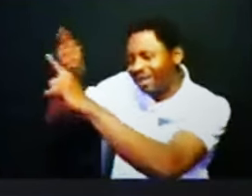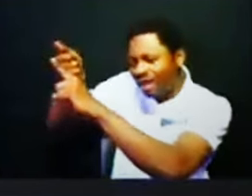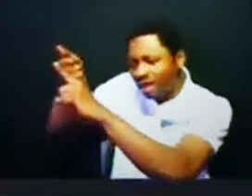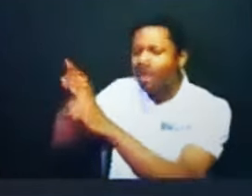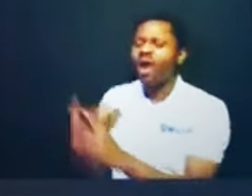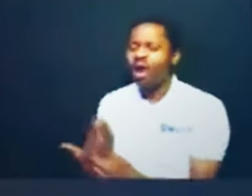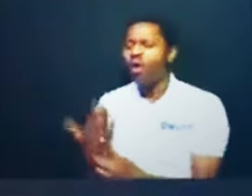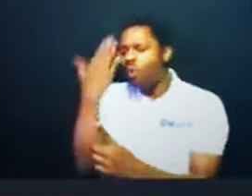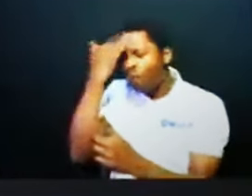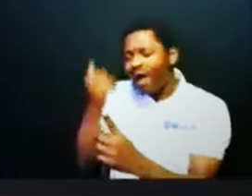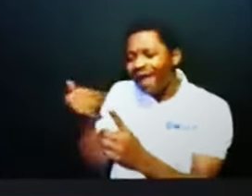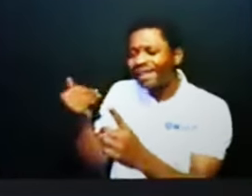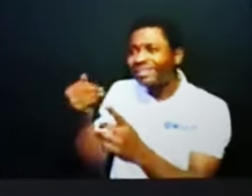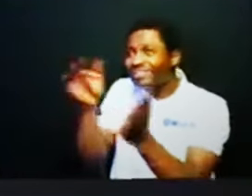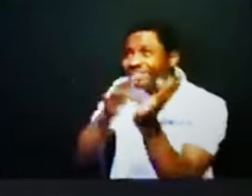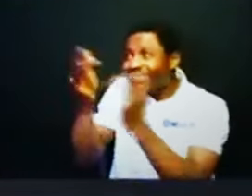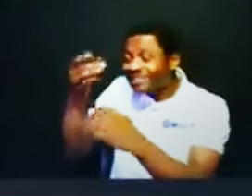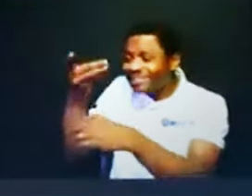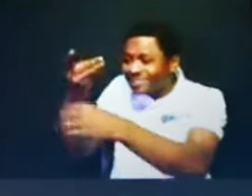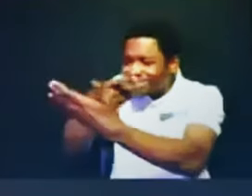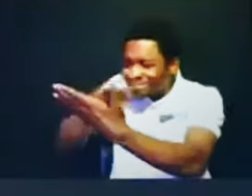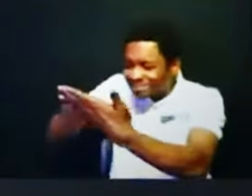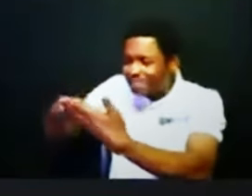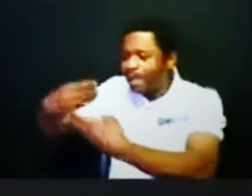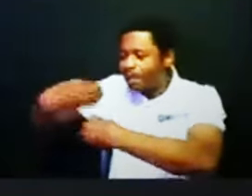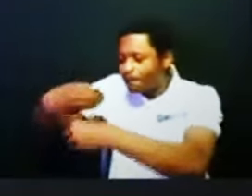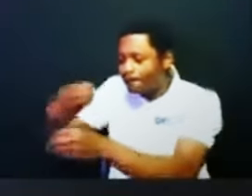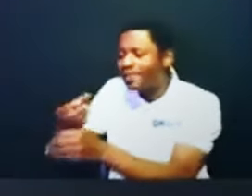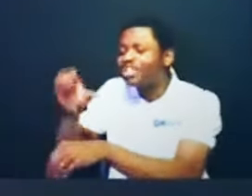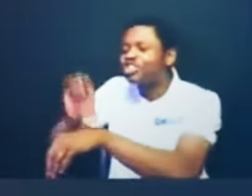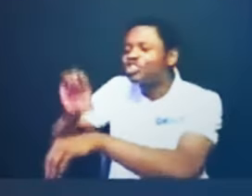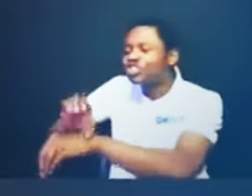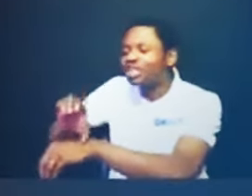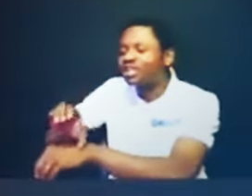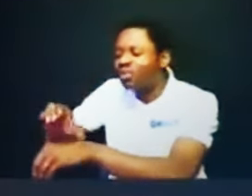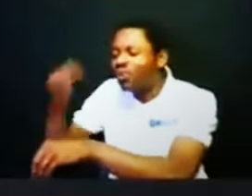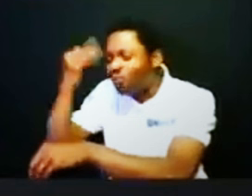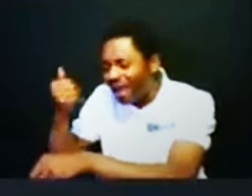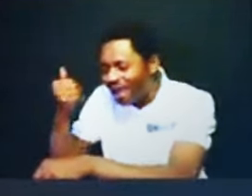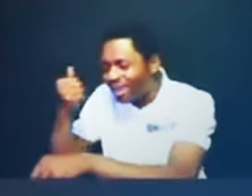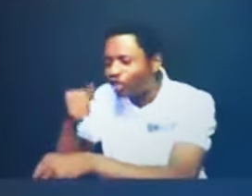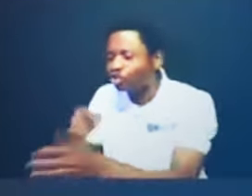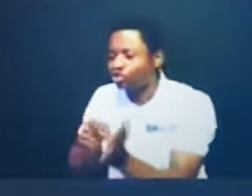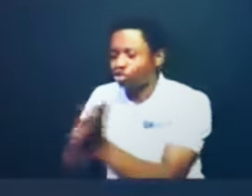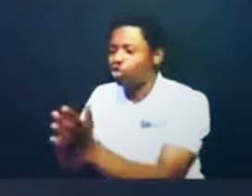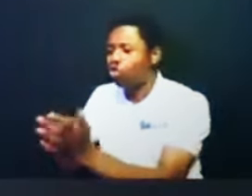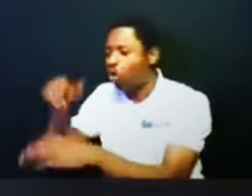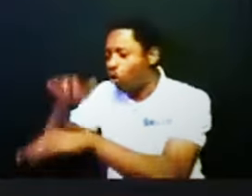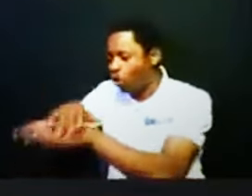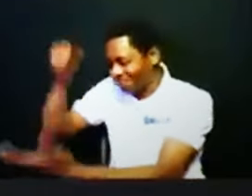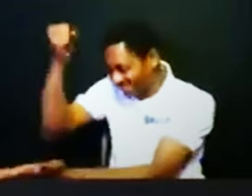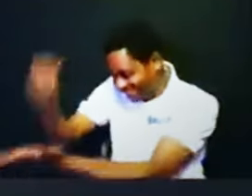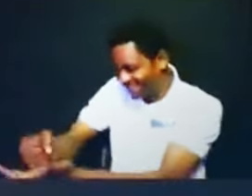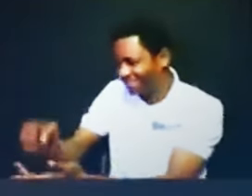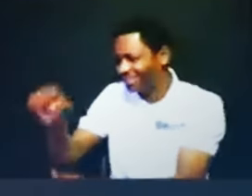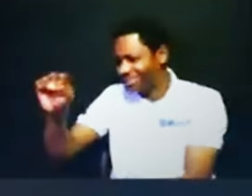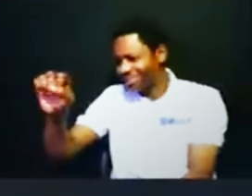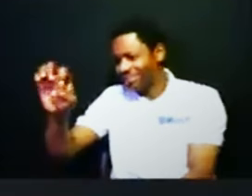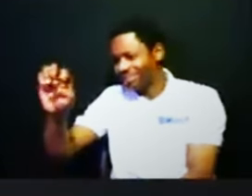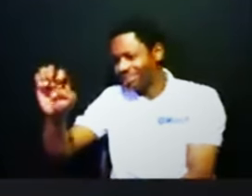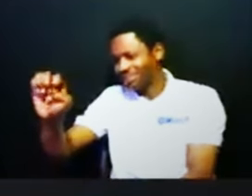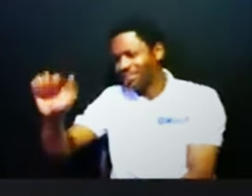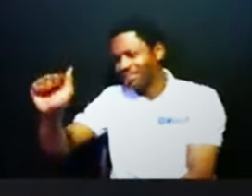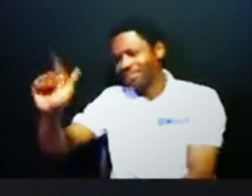I tread your coffer by and I said you see it, and I sign tread with a entire you see, you see. Nevertheless,